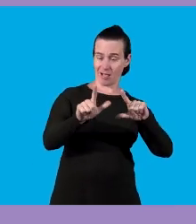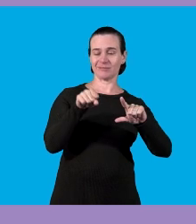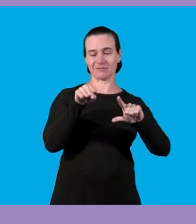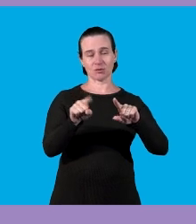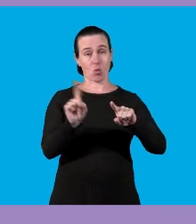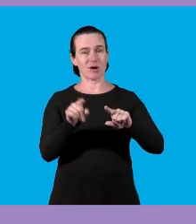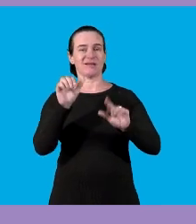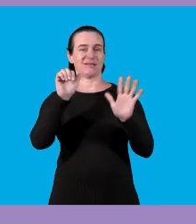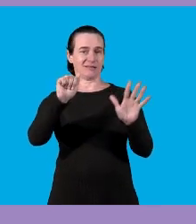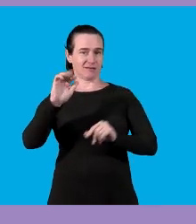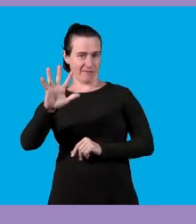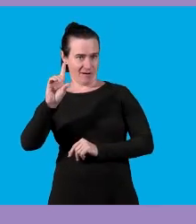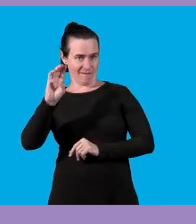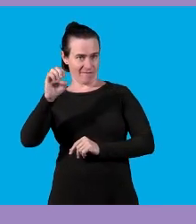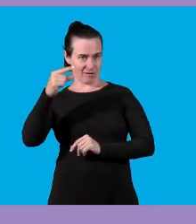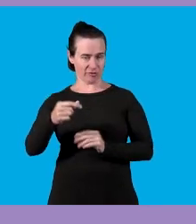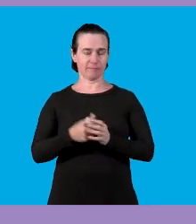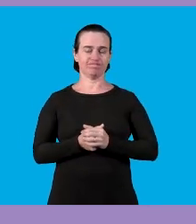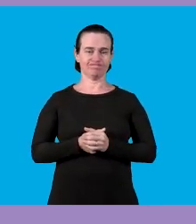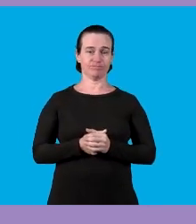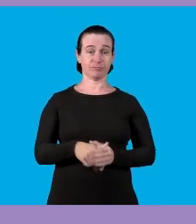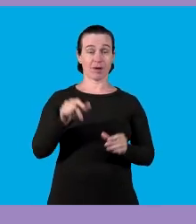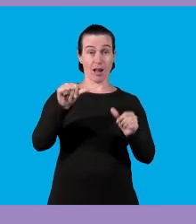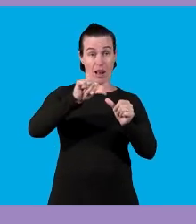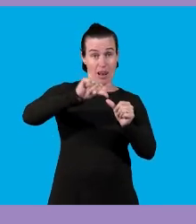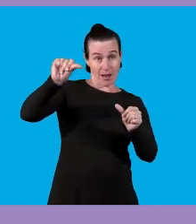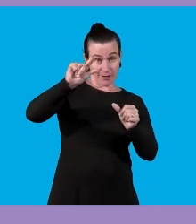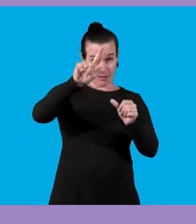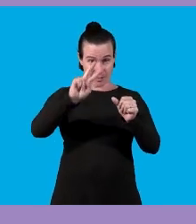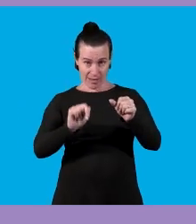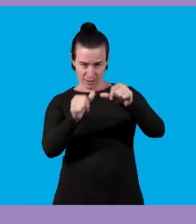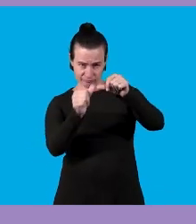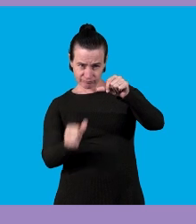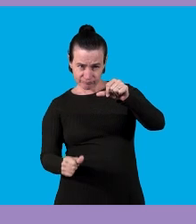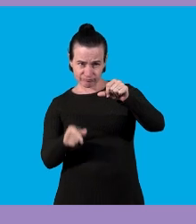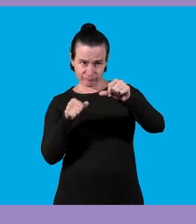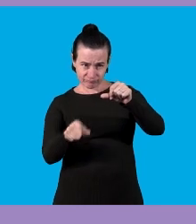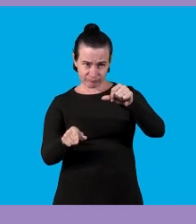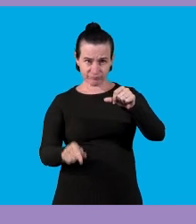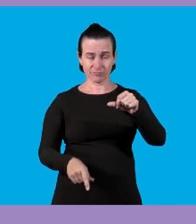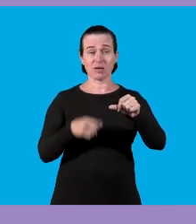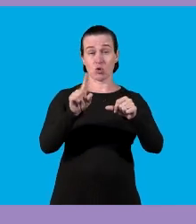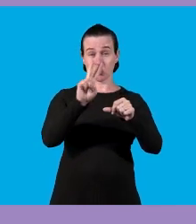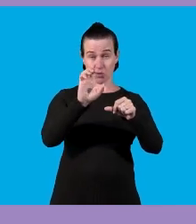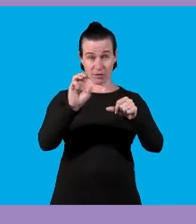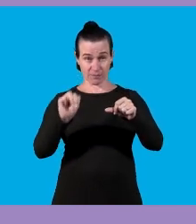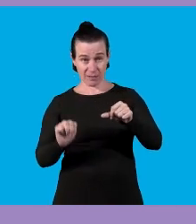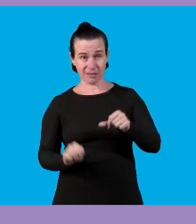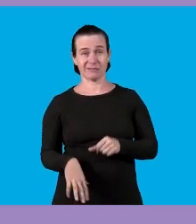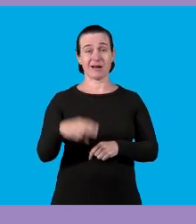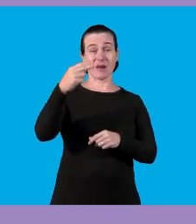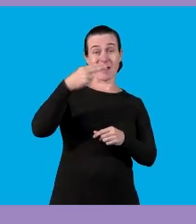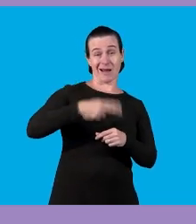degrees, and line LN equals to 2 centimeters, and HG equals to 4